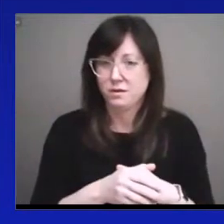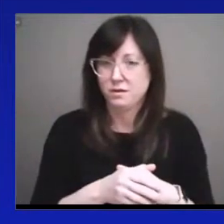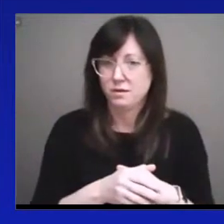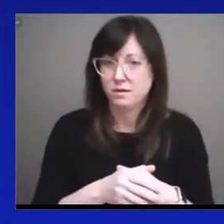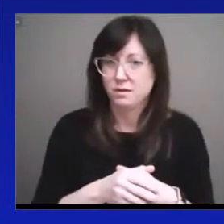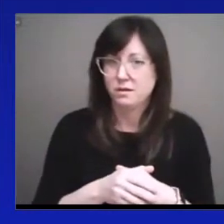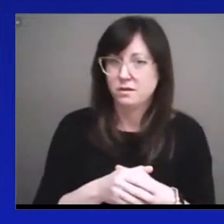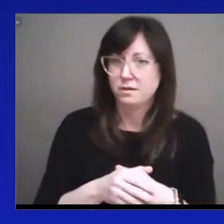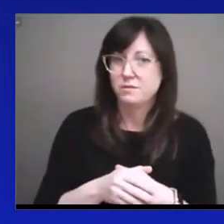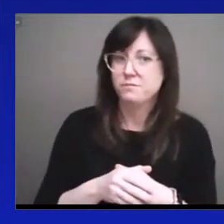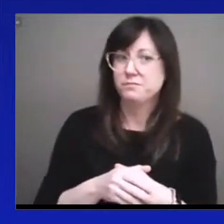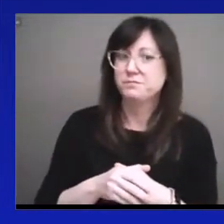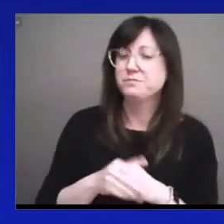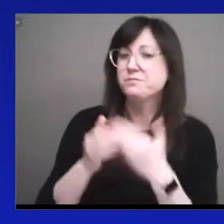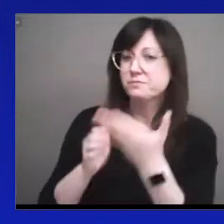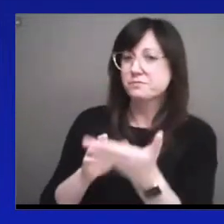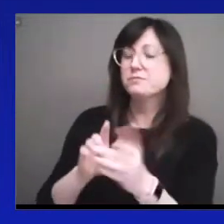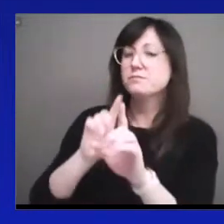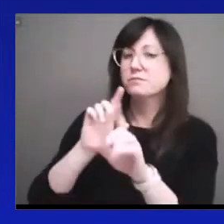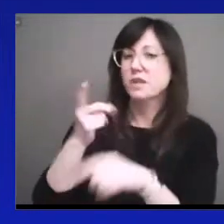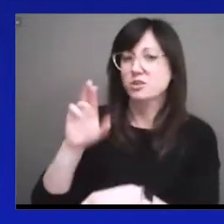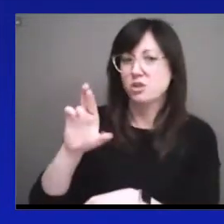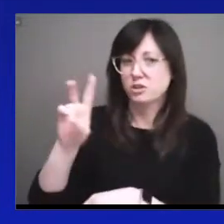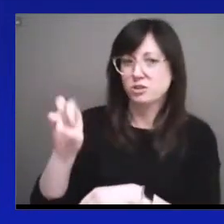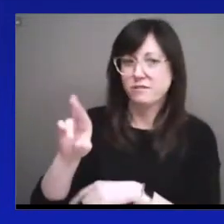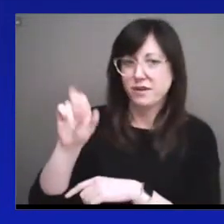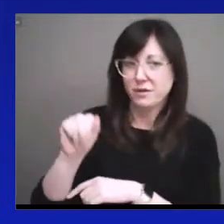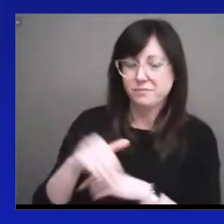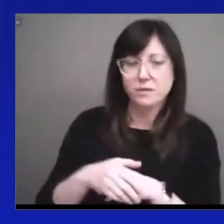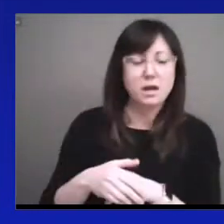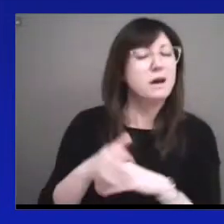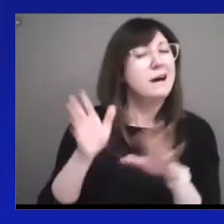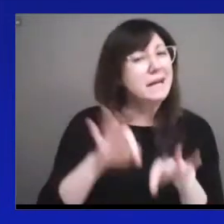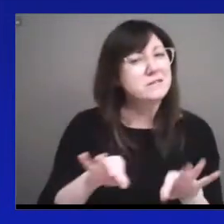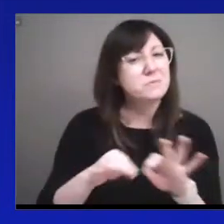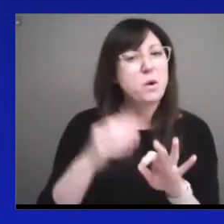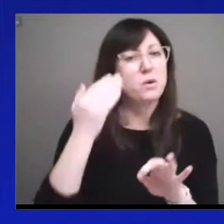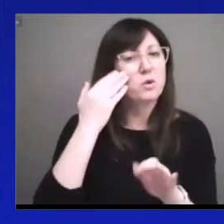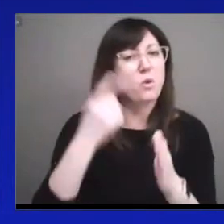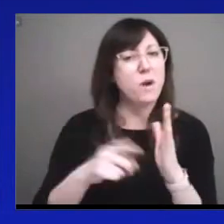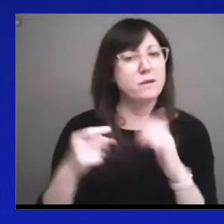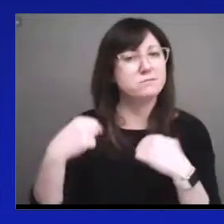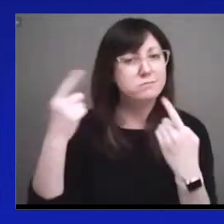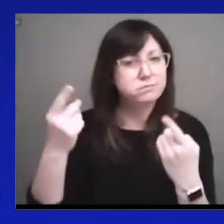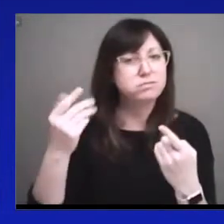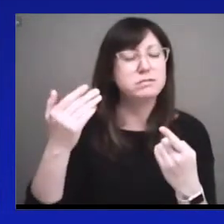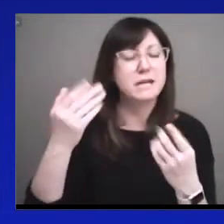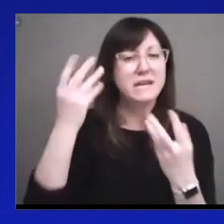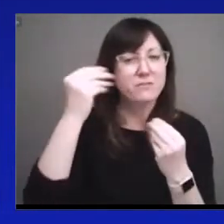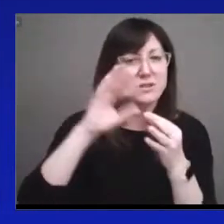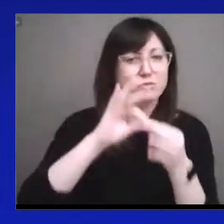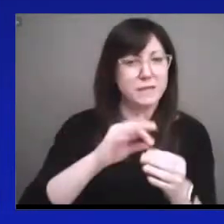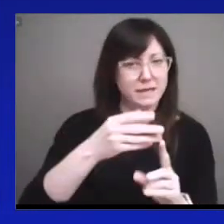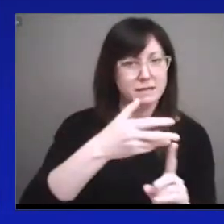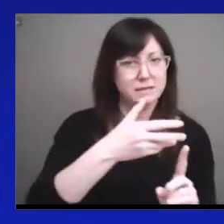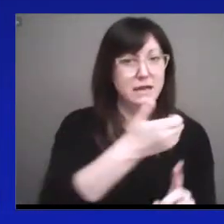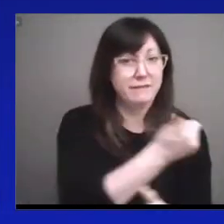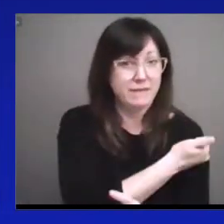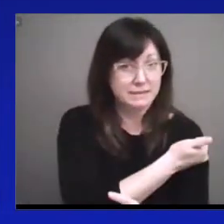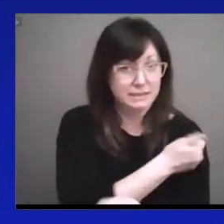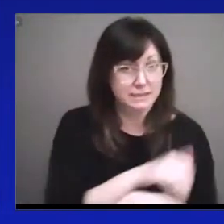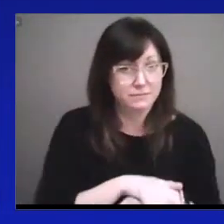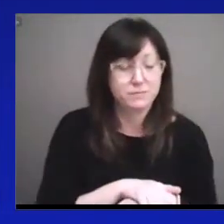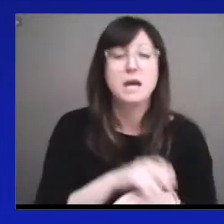to, yeah, we need to put this in context with what we know about the vaccine so far. We know that the individual people who